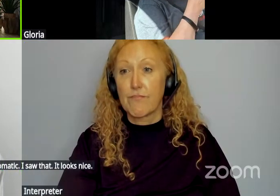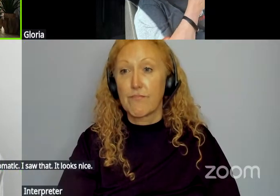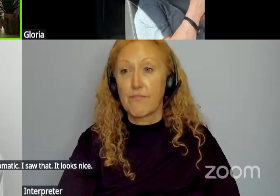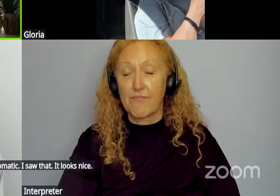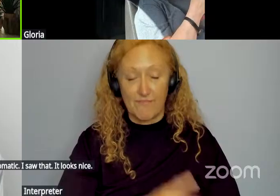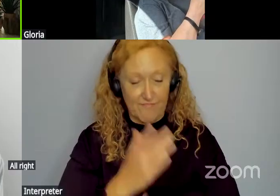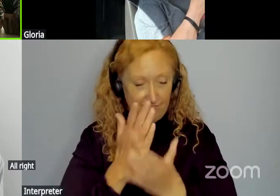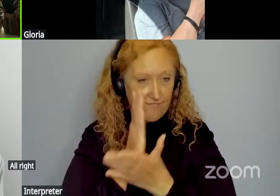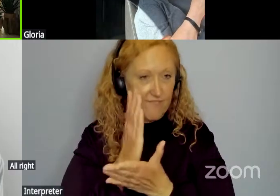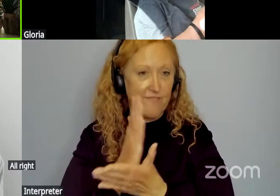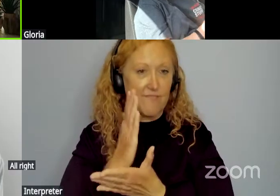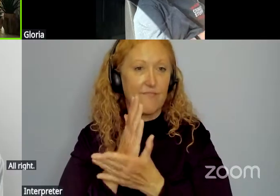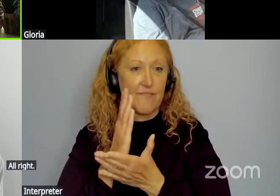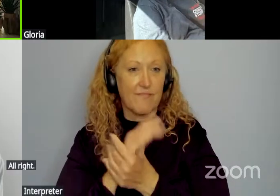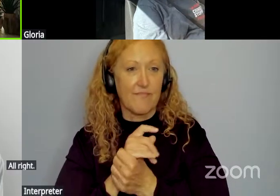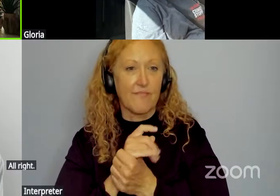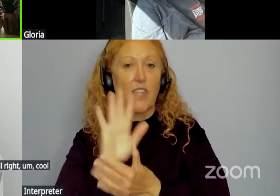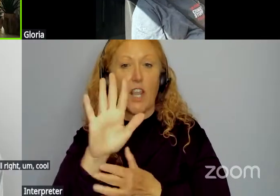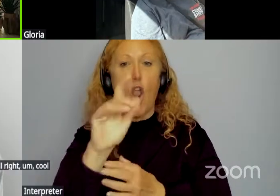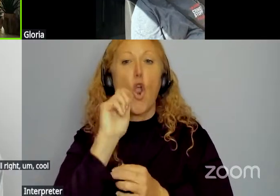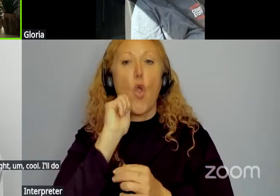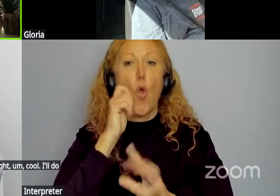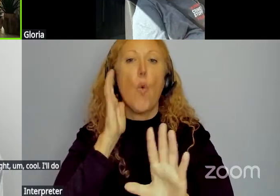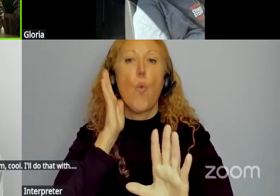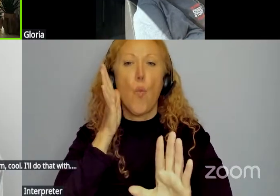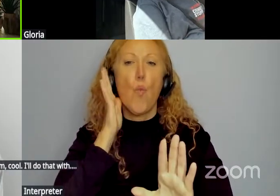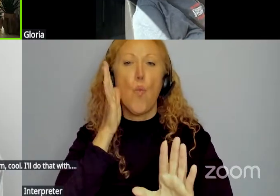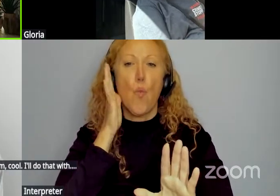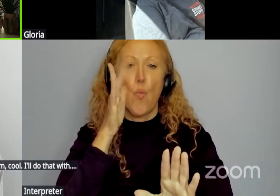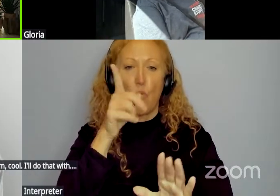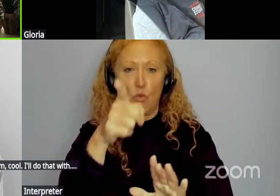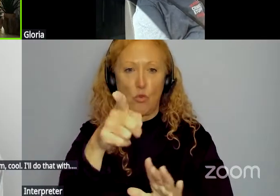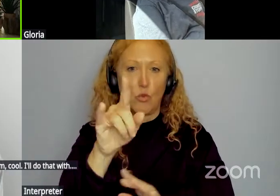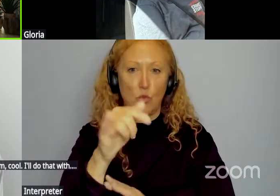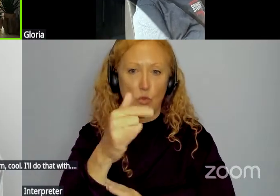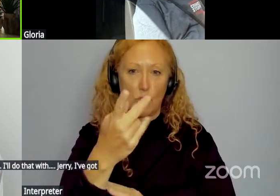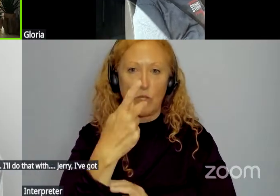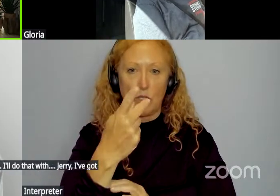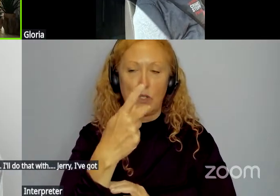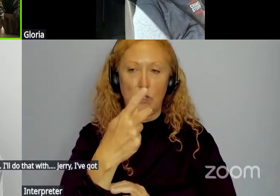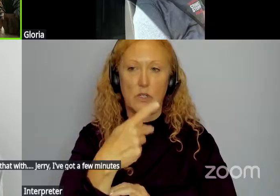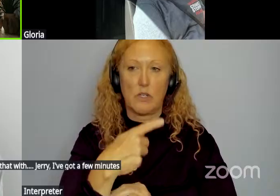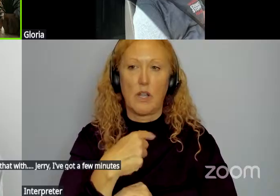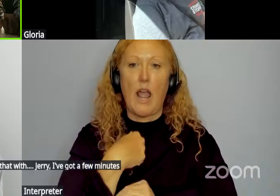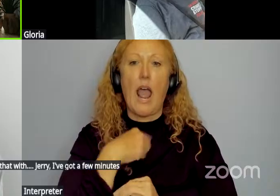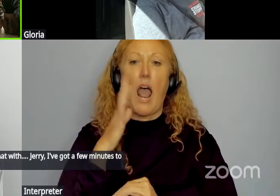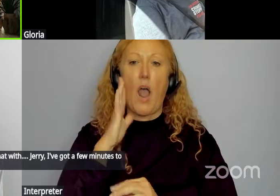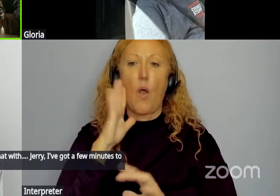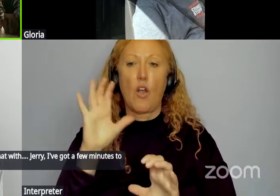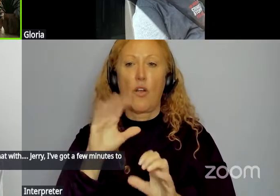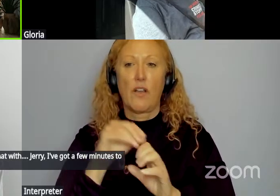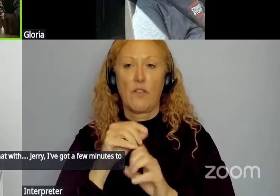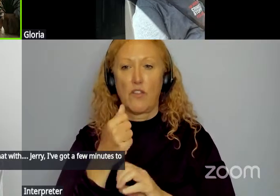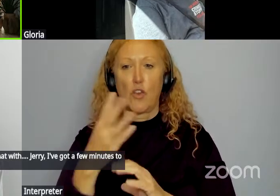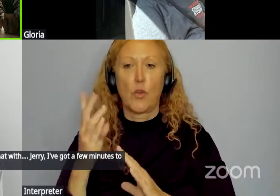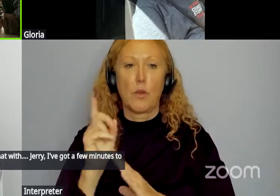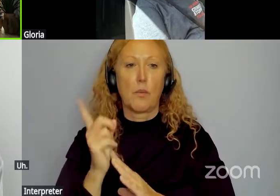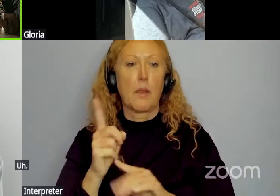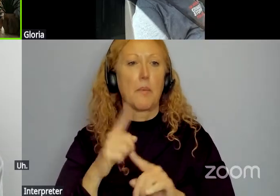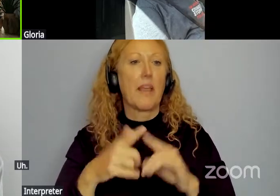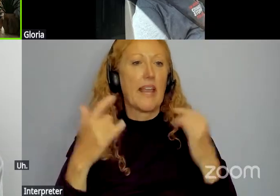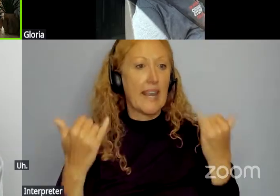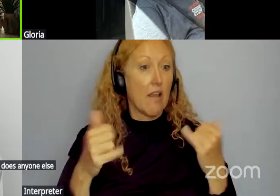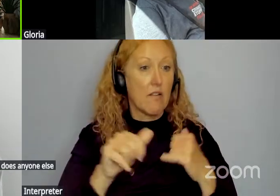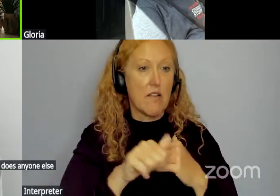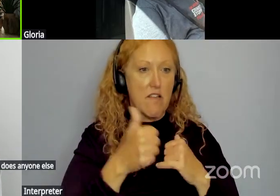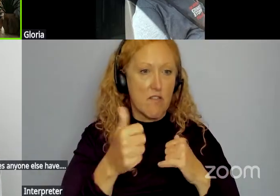All right. Cool. I'll do that with Jerry. I've got a few minutes to pull that off. Does anyone else